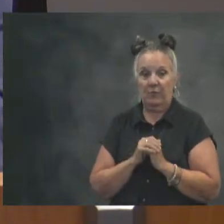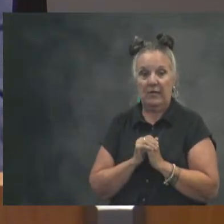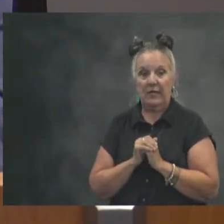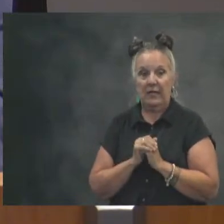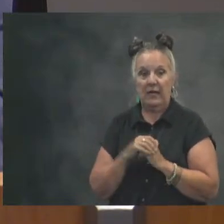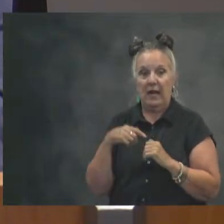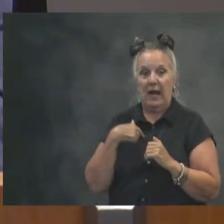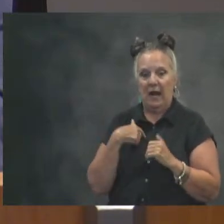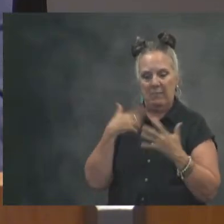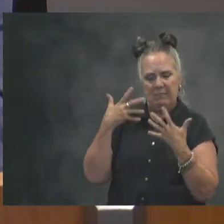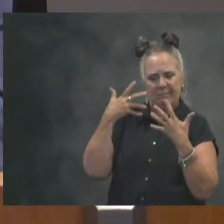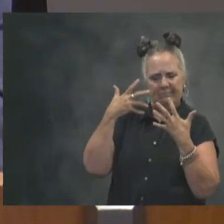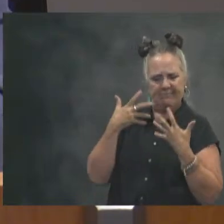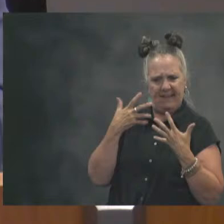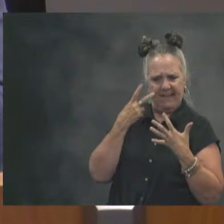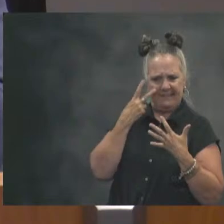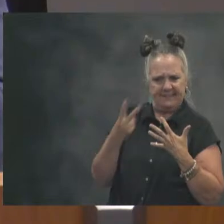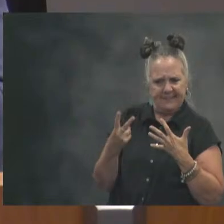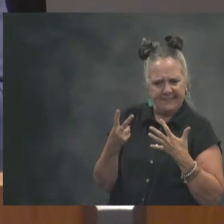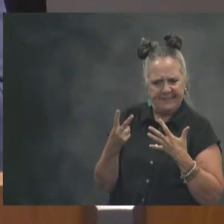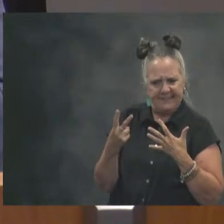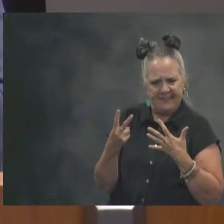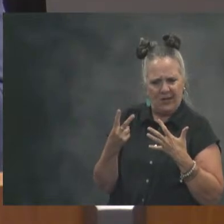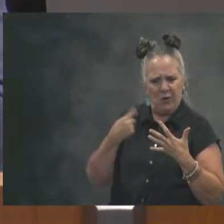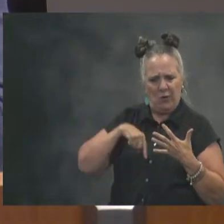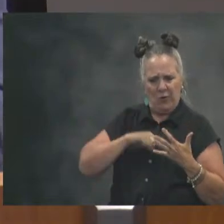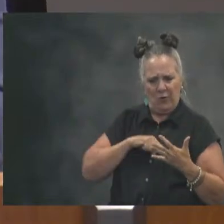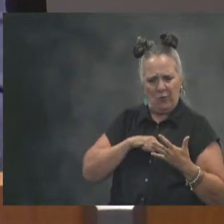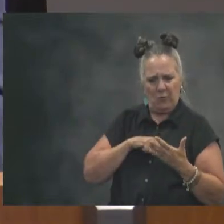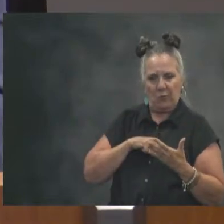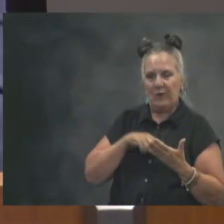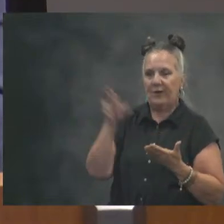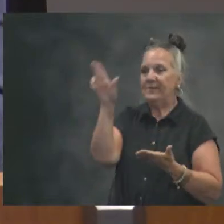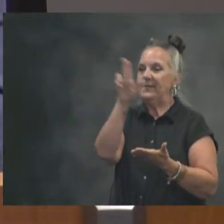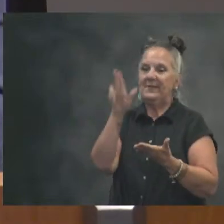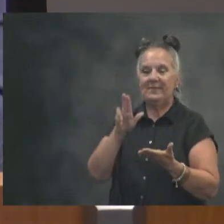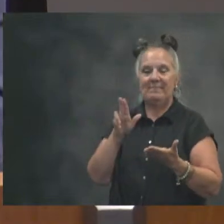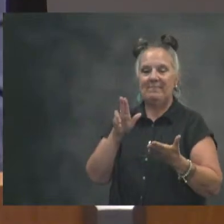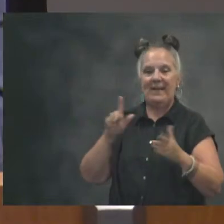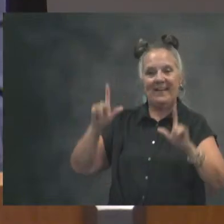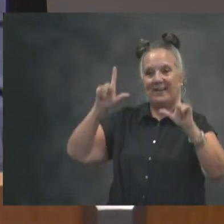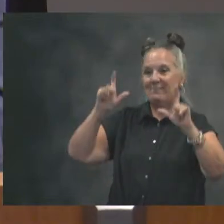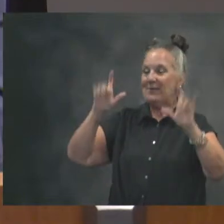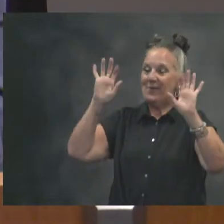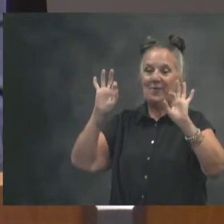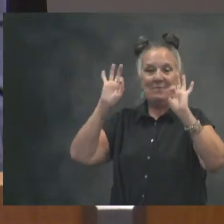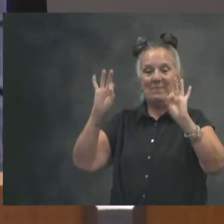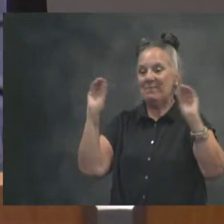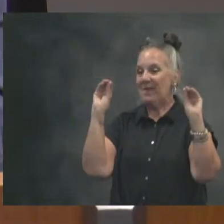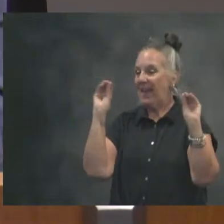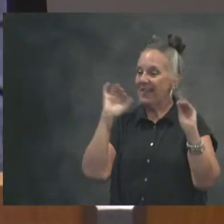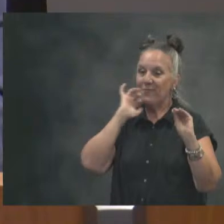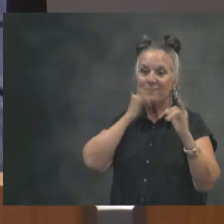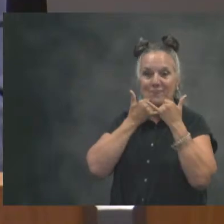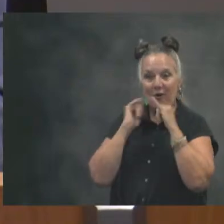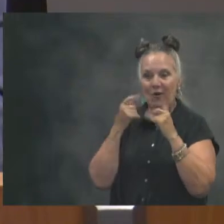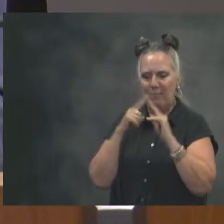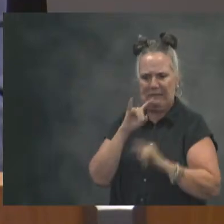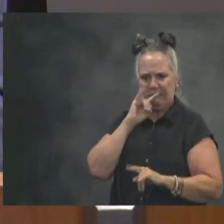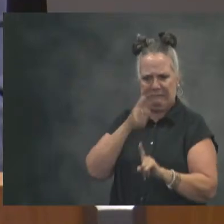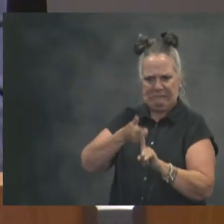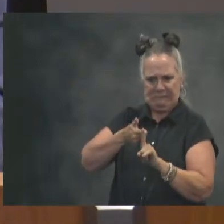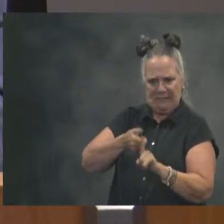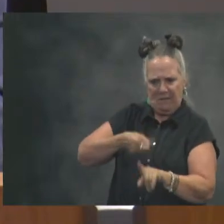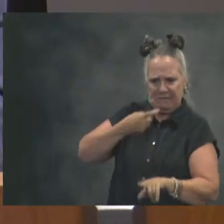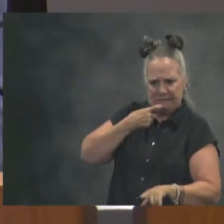I'm saddened to see that we're painting just a rosy picture like nothing's wrong, when the kids in the schools